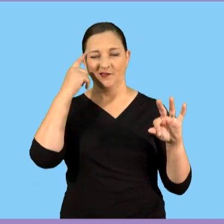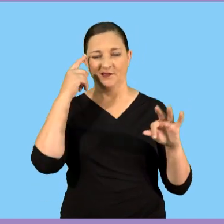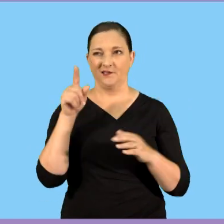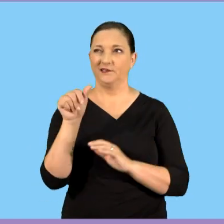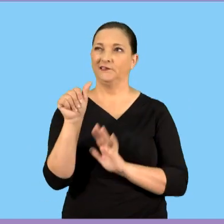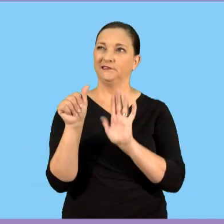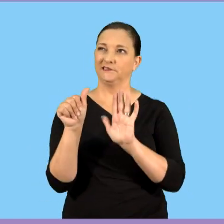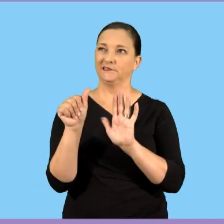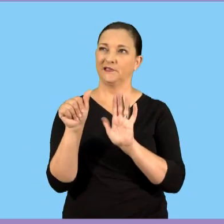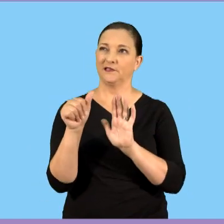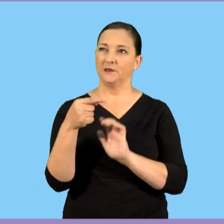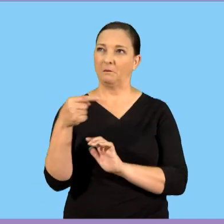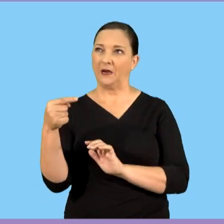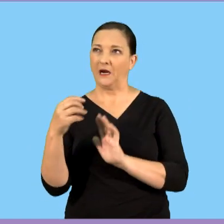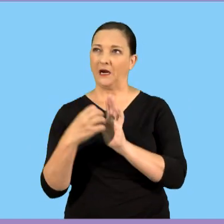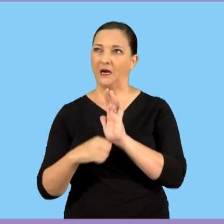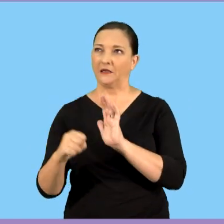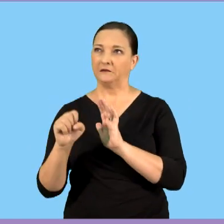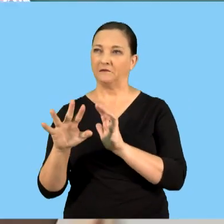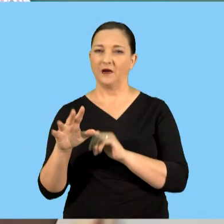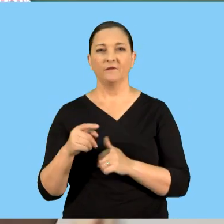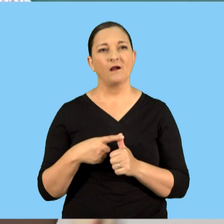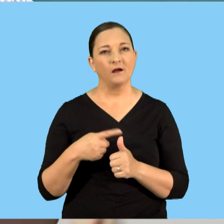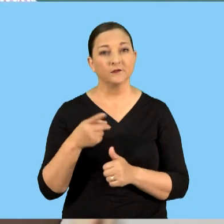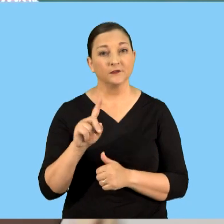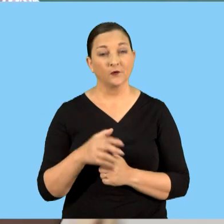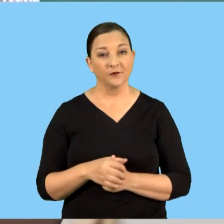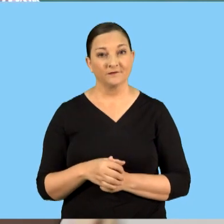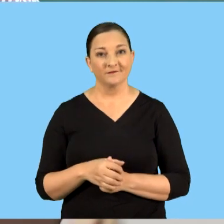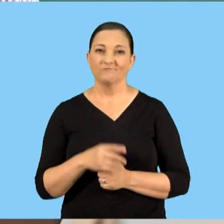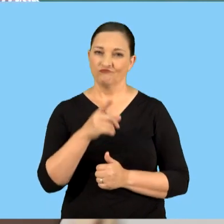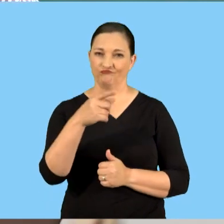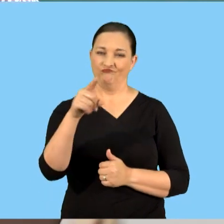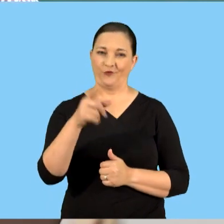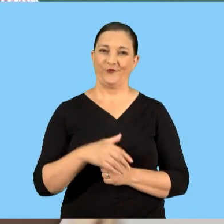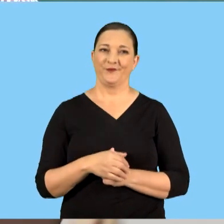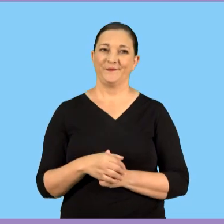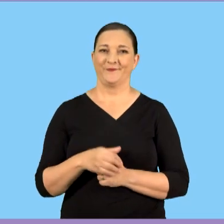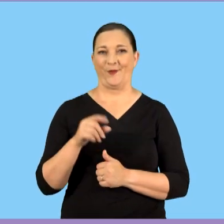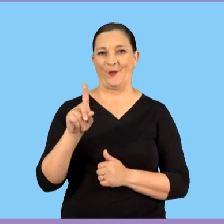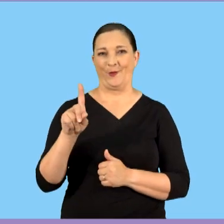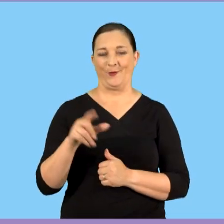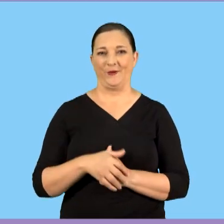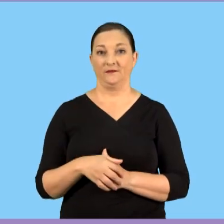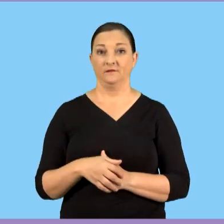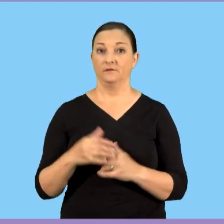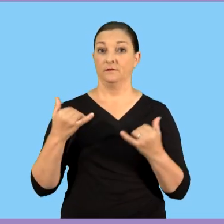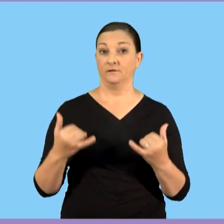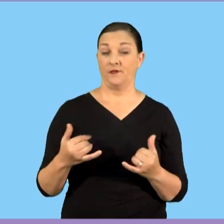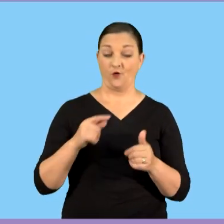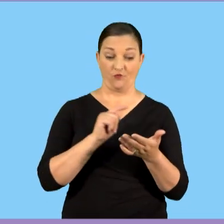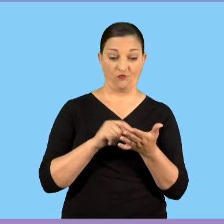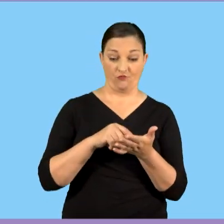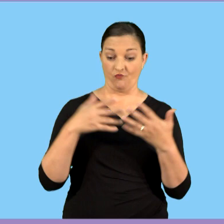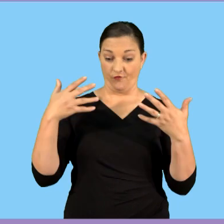6 minus 5? Do you know what the answer for that is? Yes, you are correct. It is 1. Now that